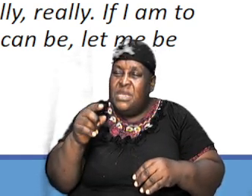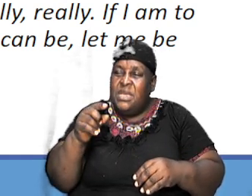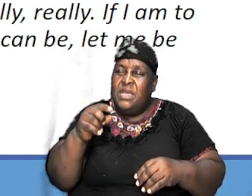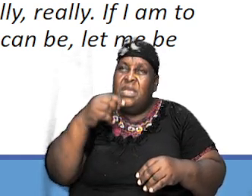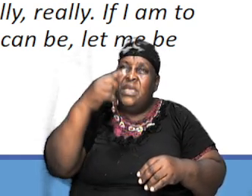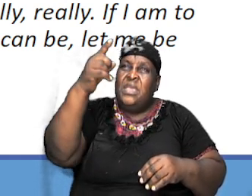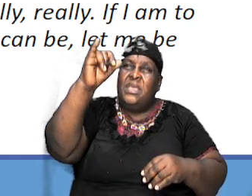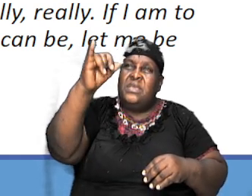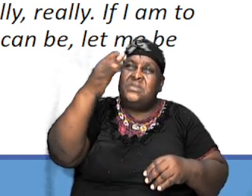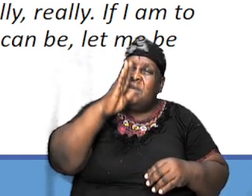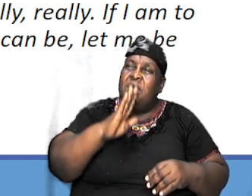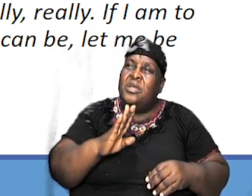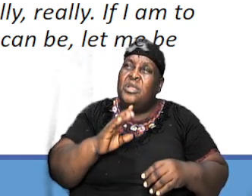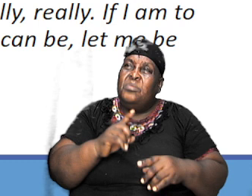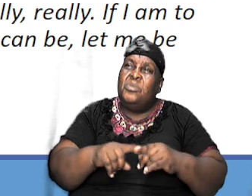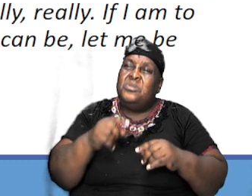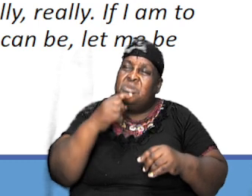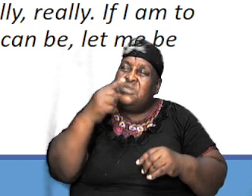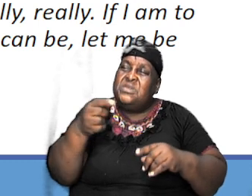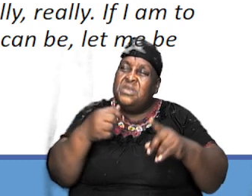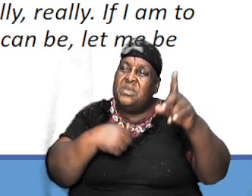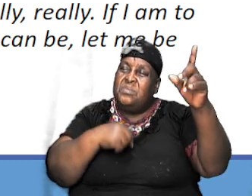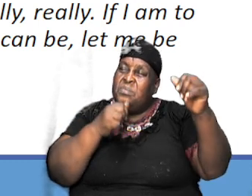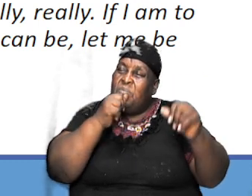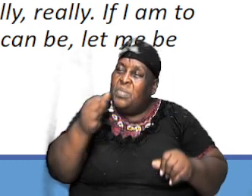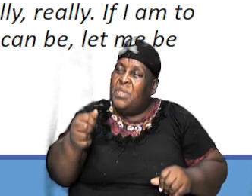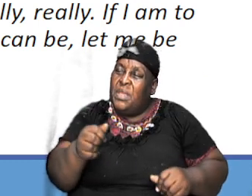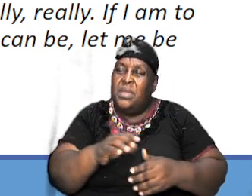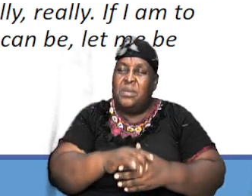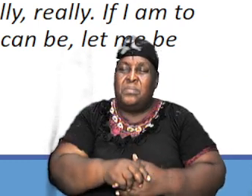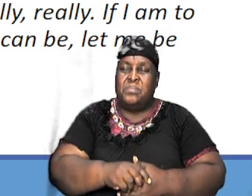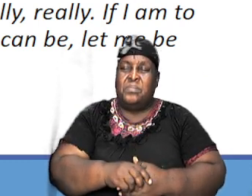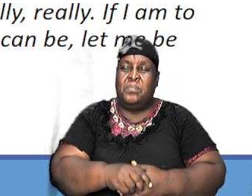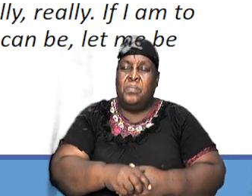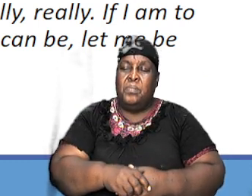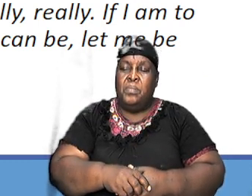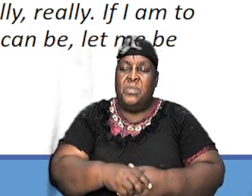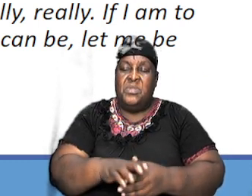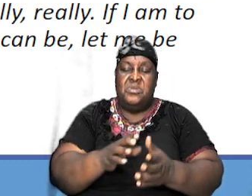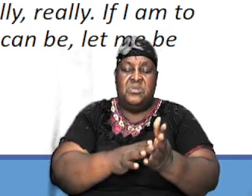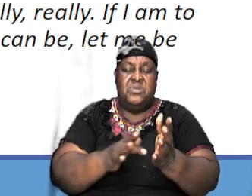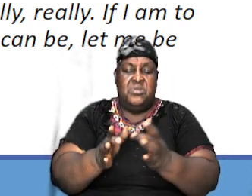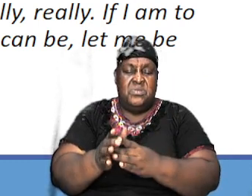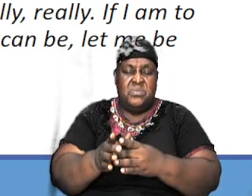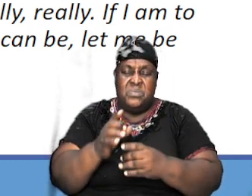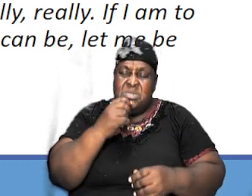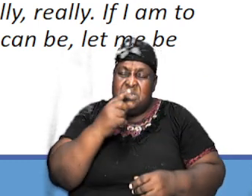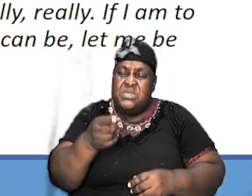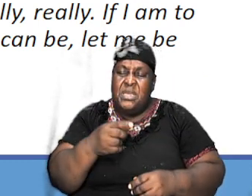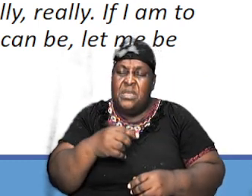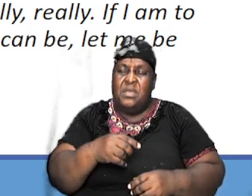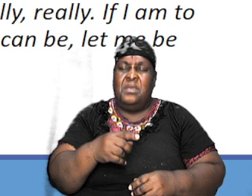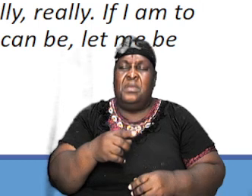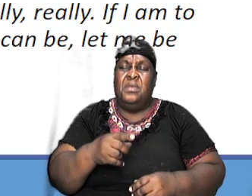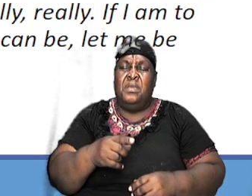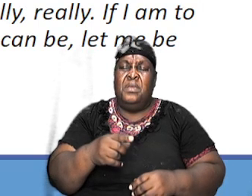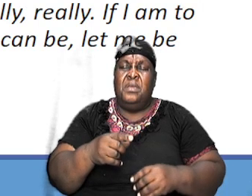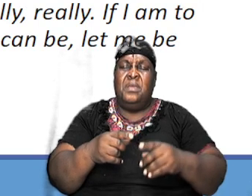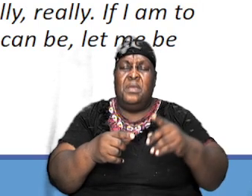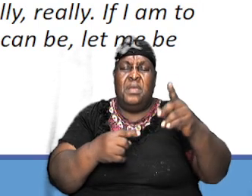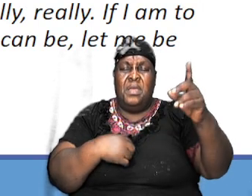that I am. You understand? And so for Jesus to say I am is an emphatic